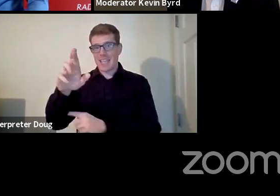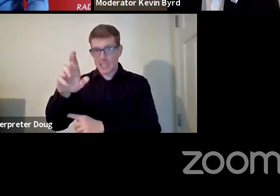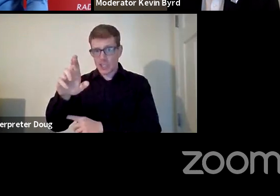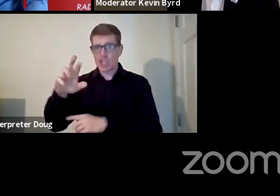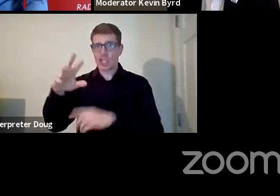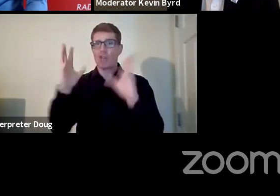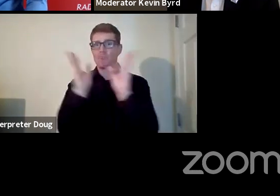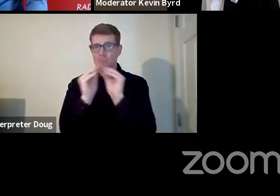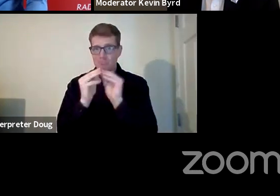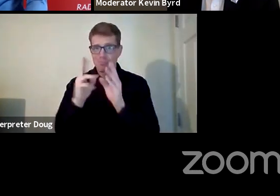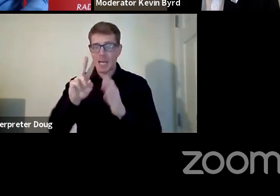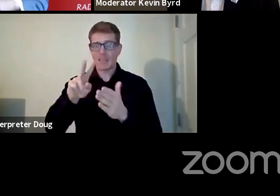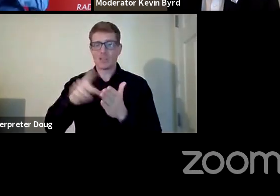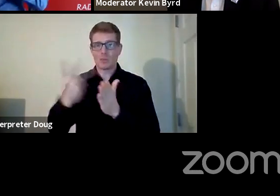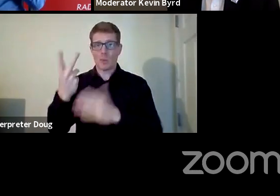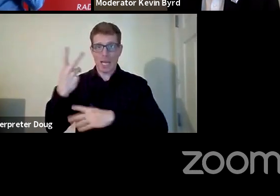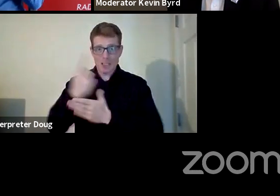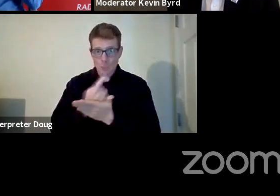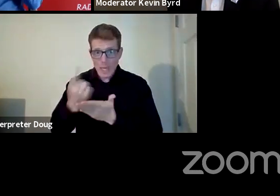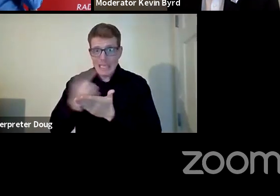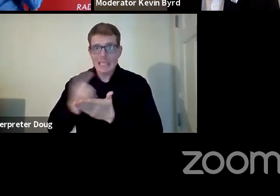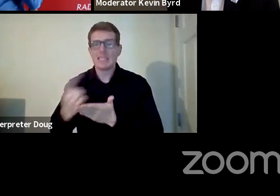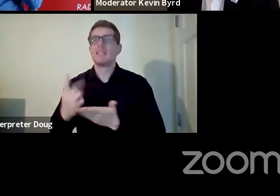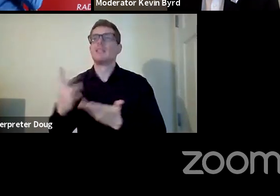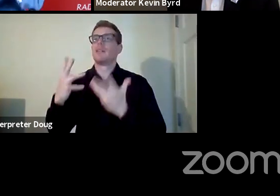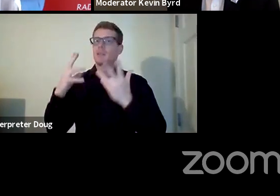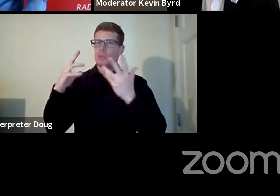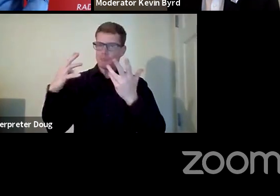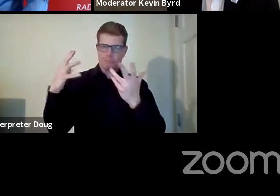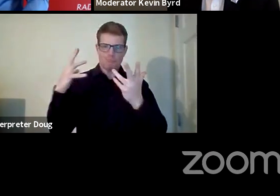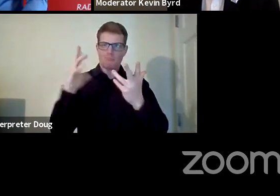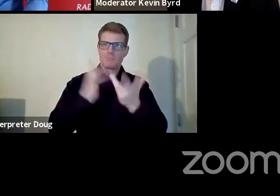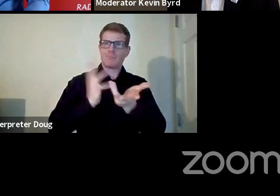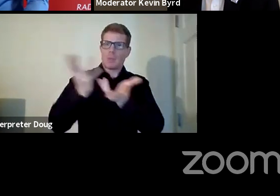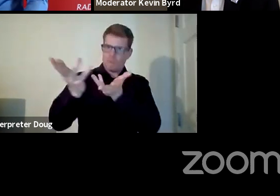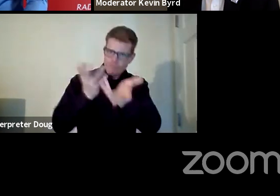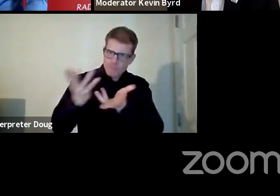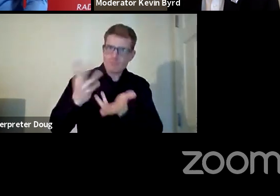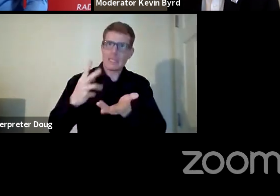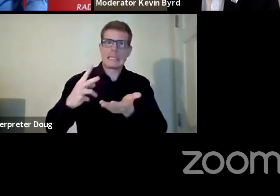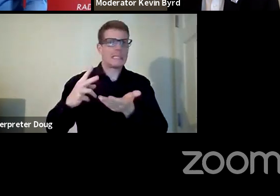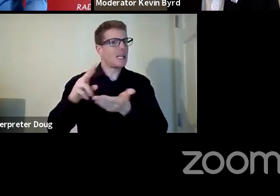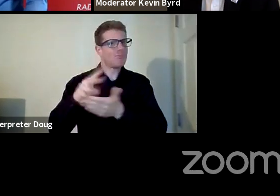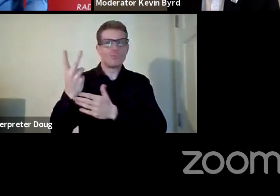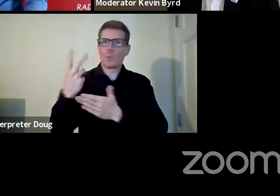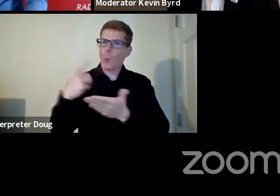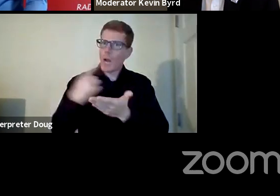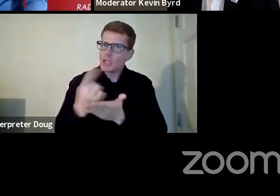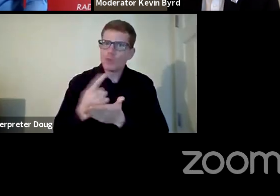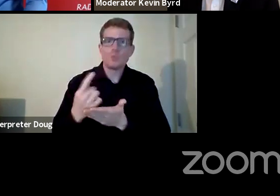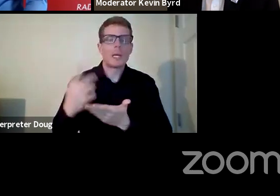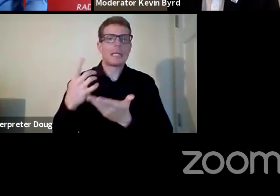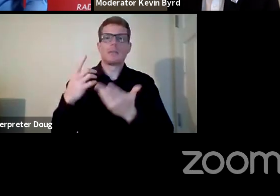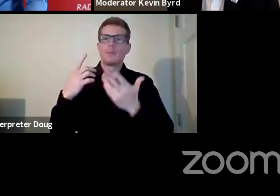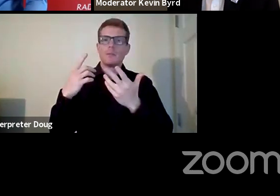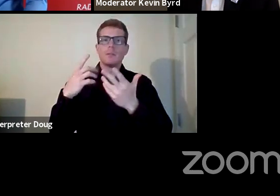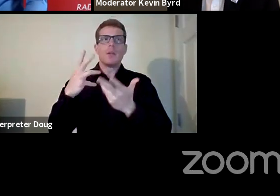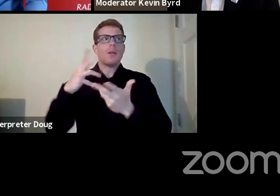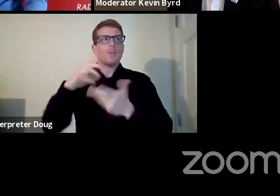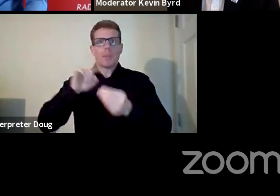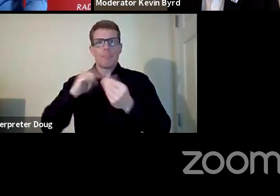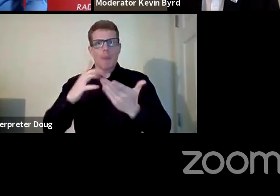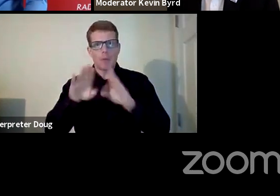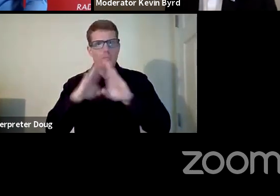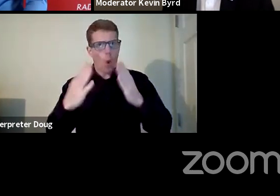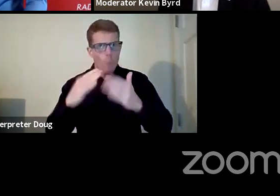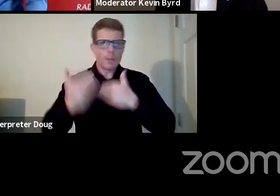the presidents and the leadership teams from the colleges. And then as President Sands said, all kinds